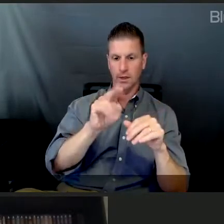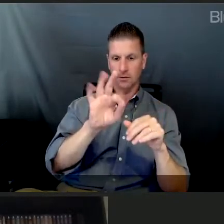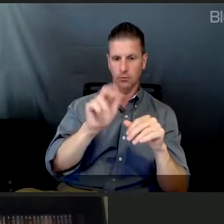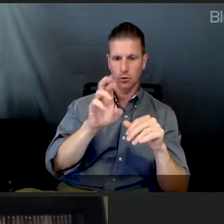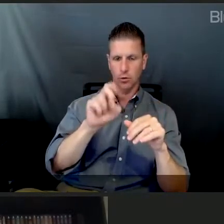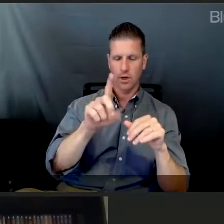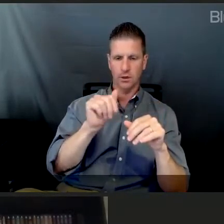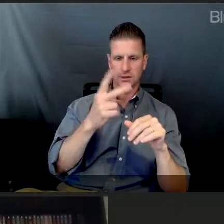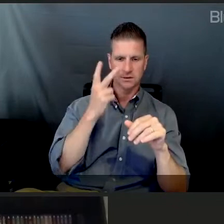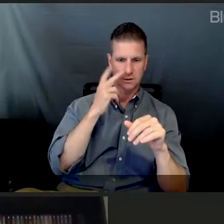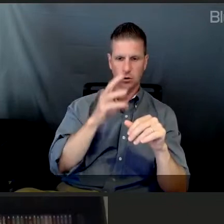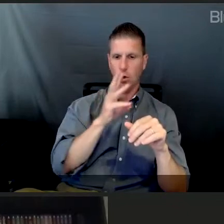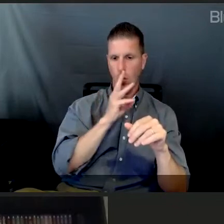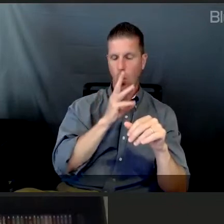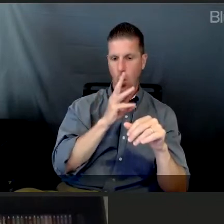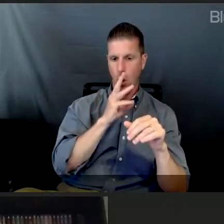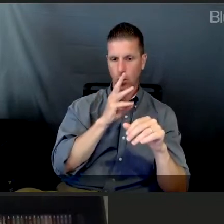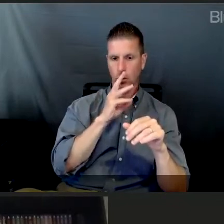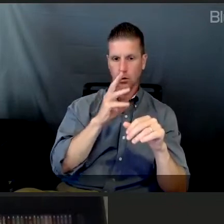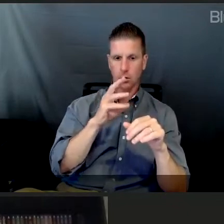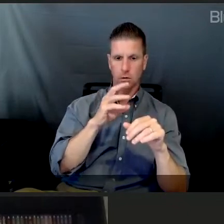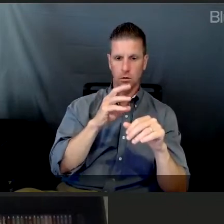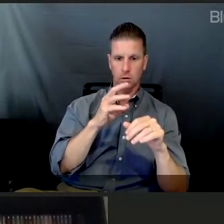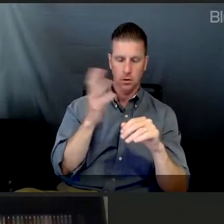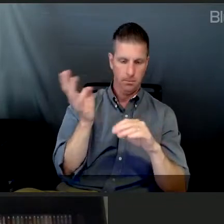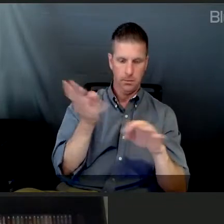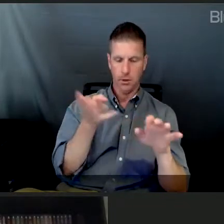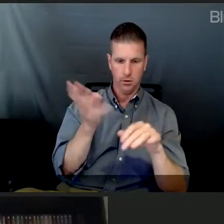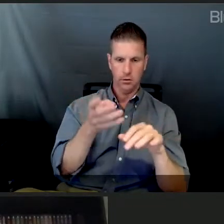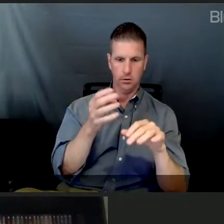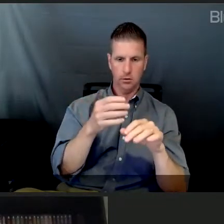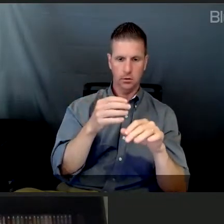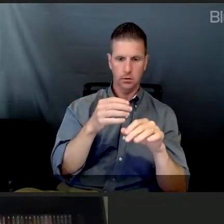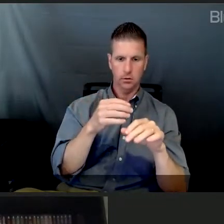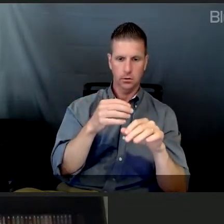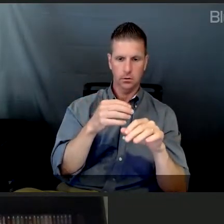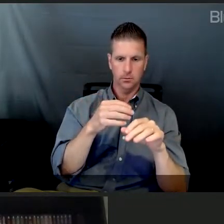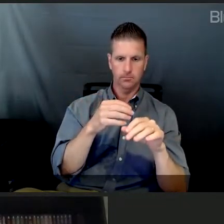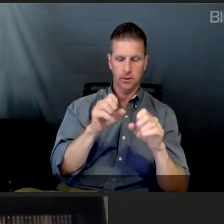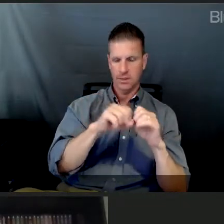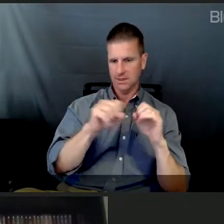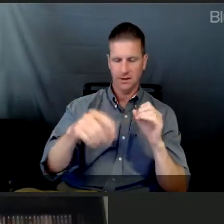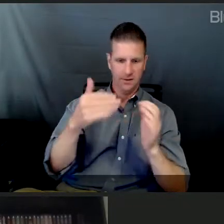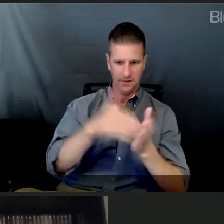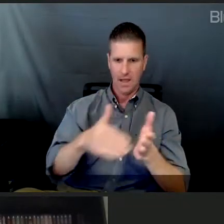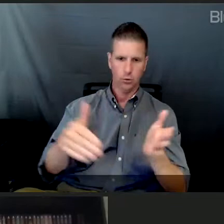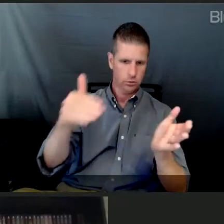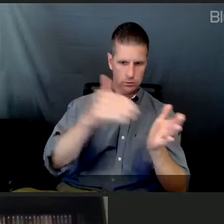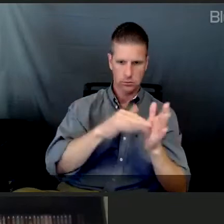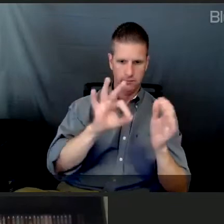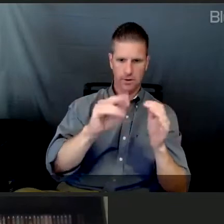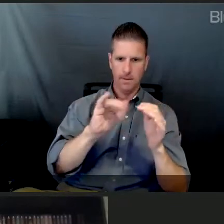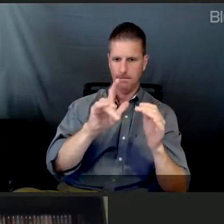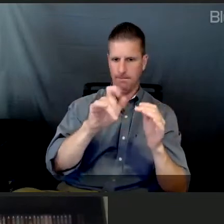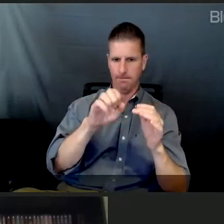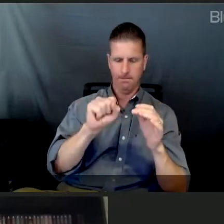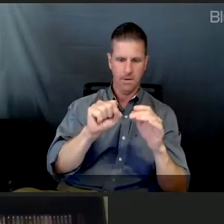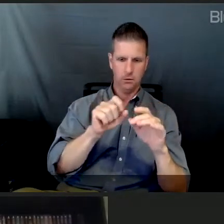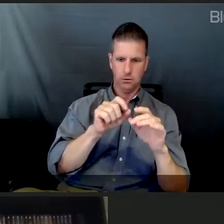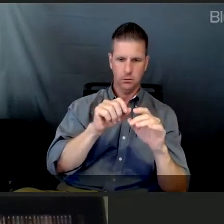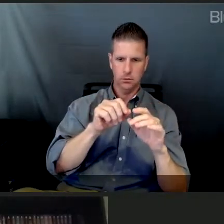see the water coming out at and extending thousands of miles away from